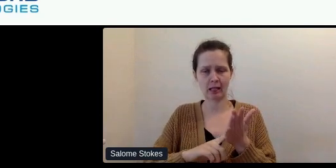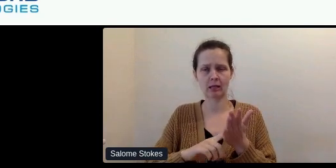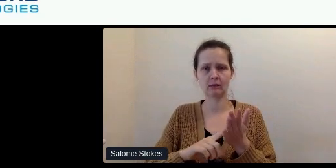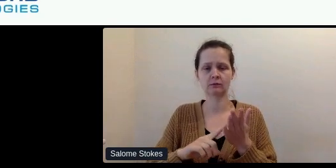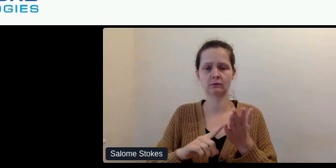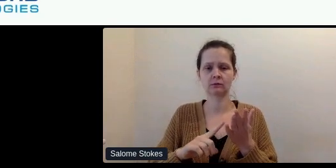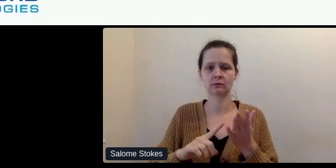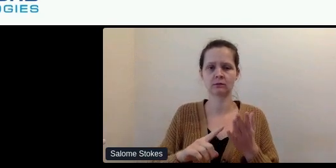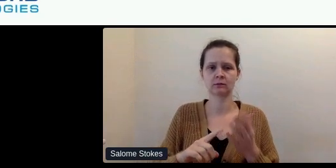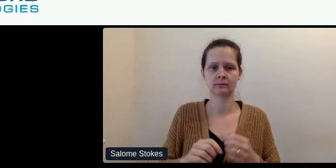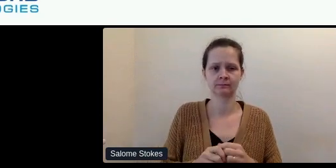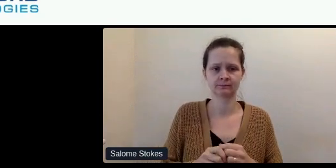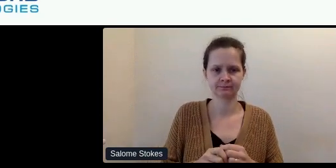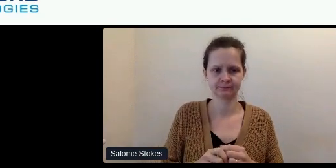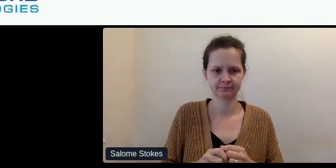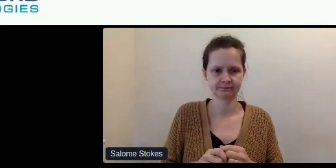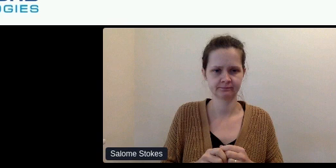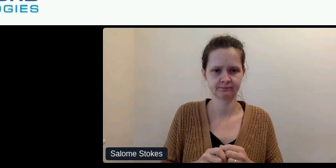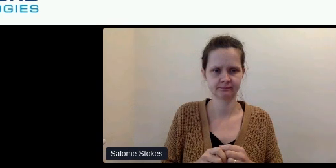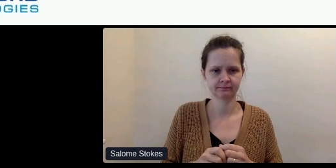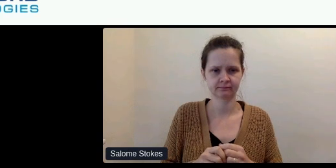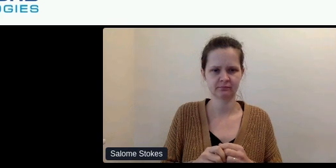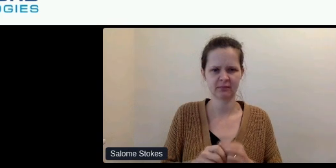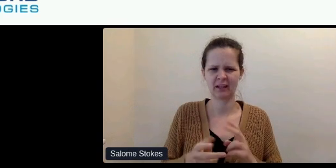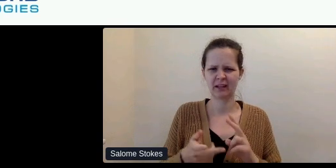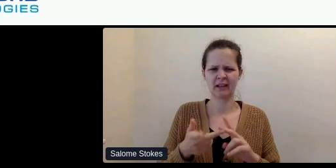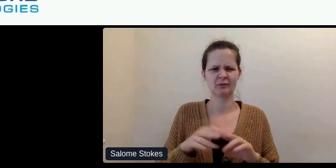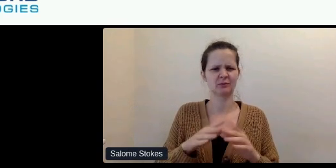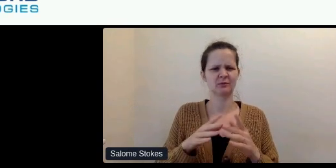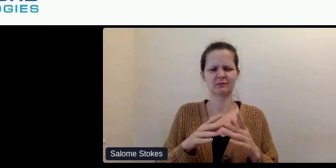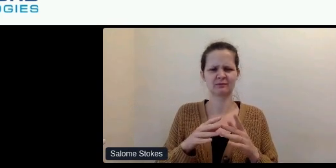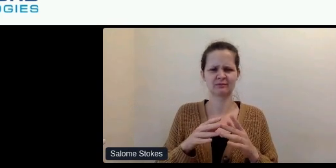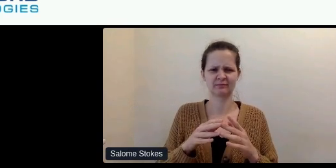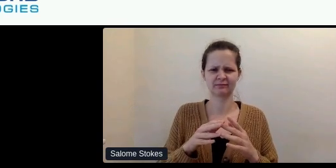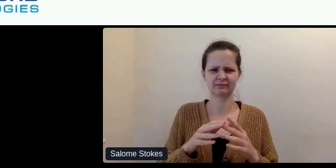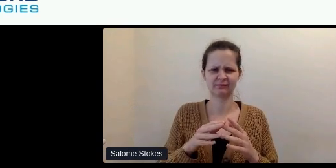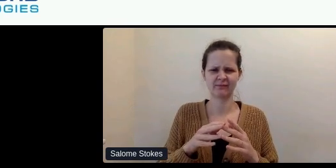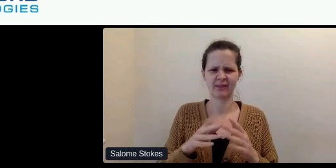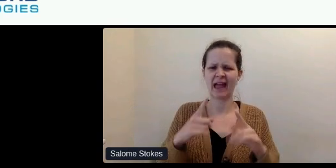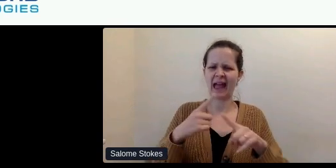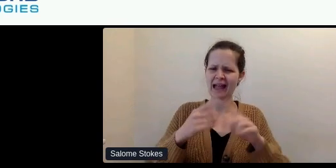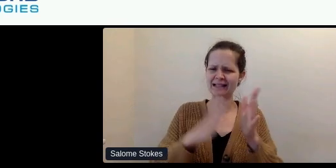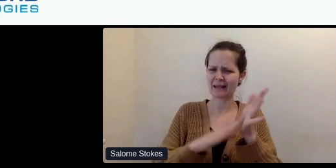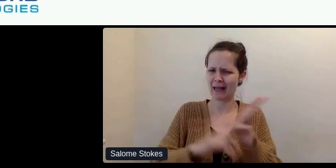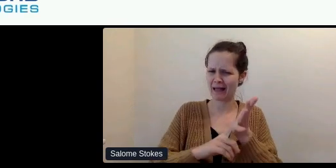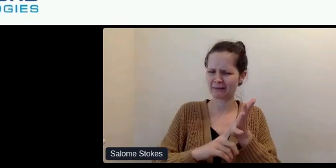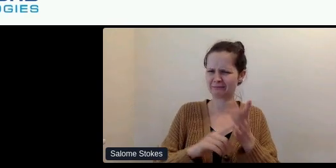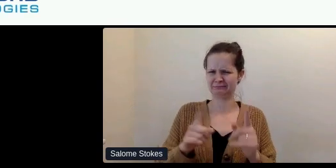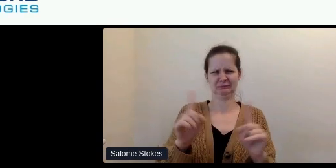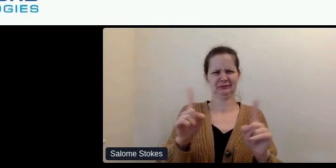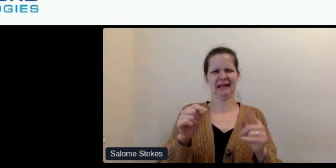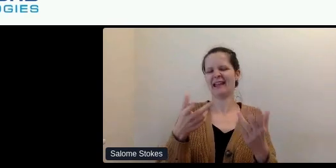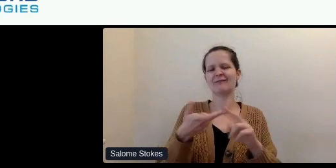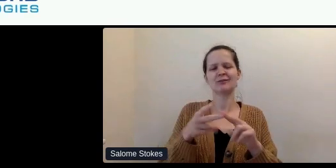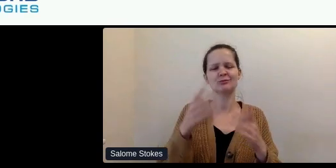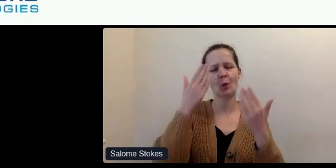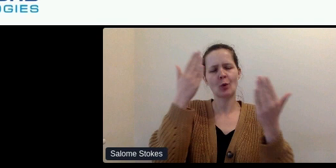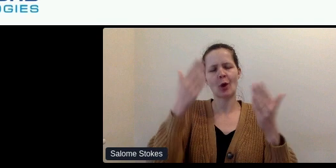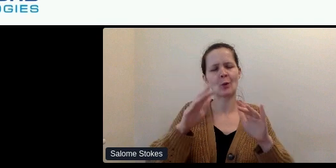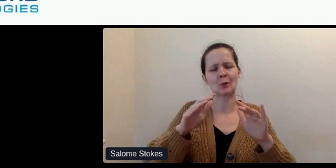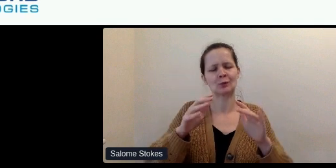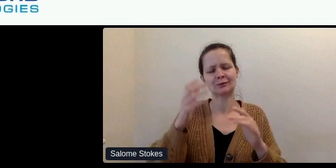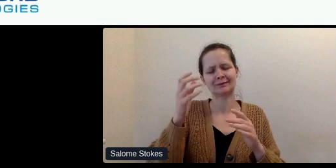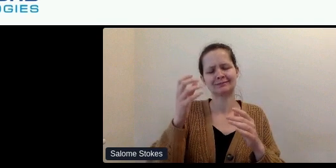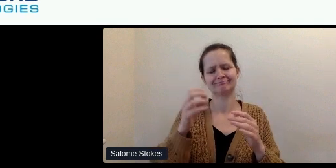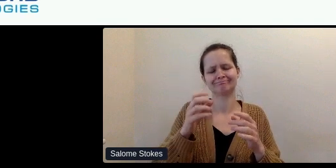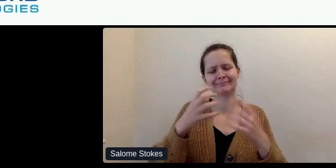non-techies on the call. That may not mean very much, but certainly XML is useful if you want to then go on and produce some of those alternate formats